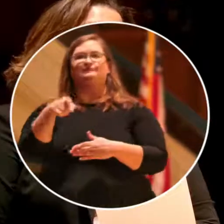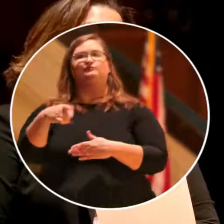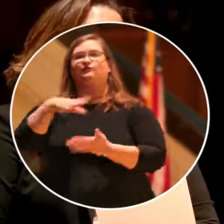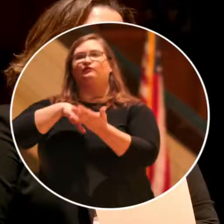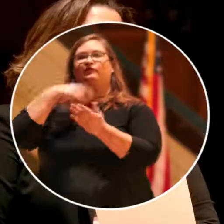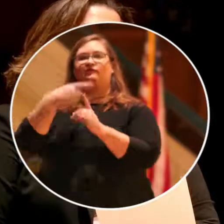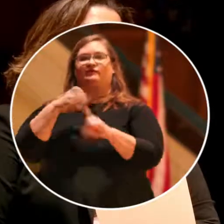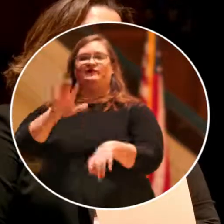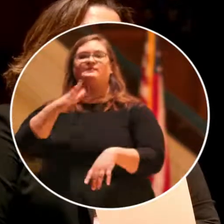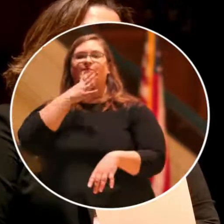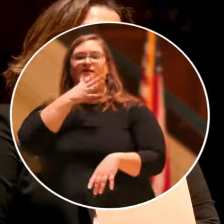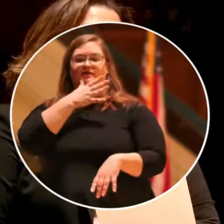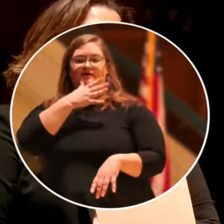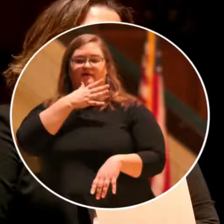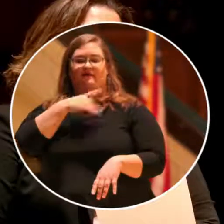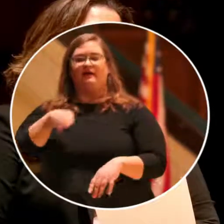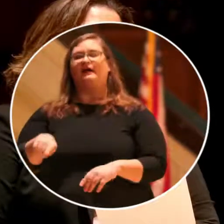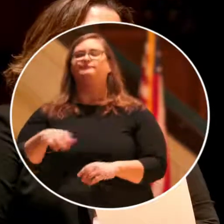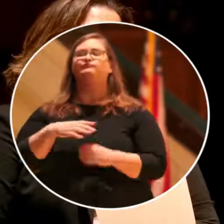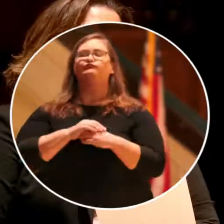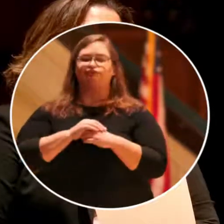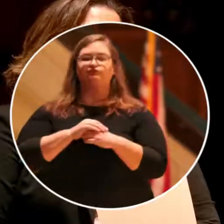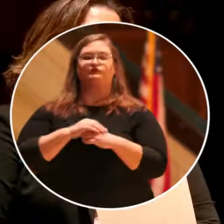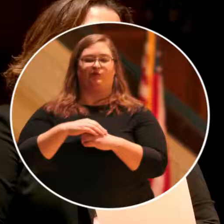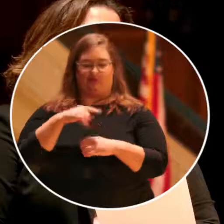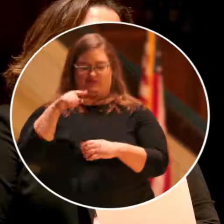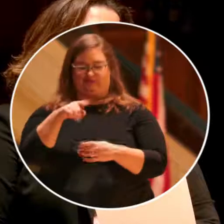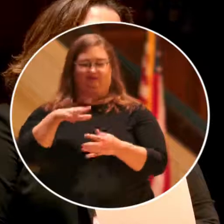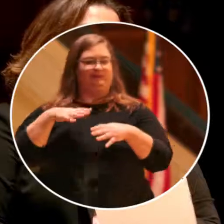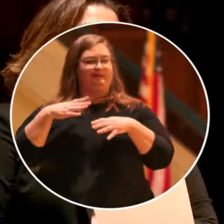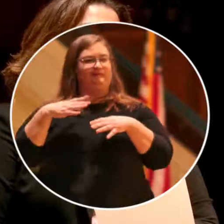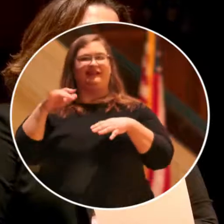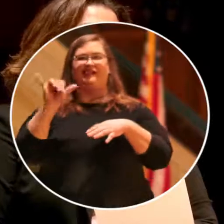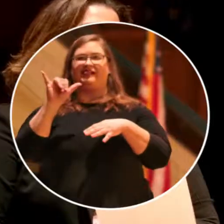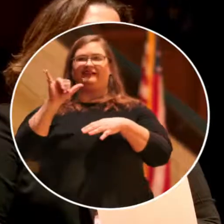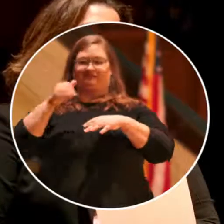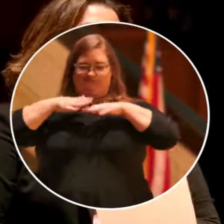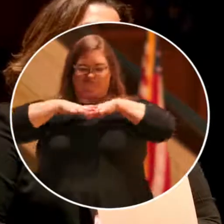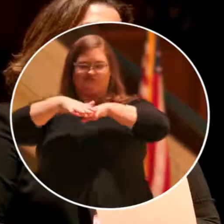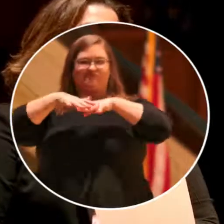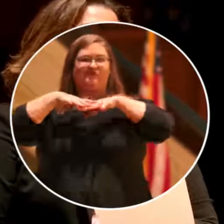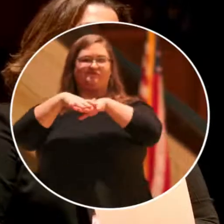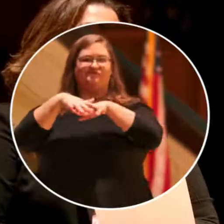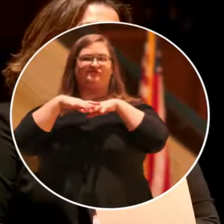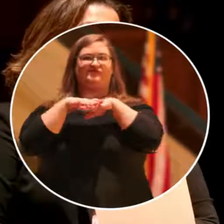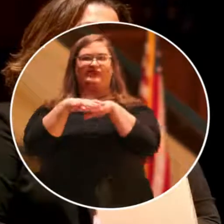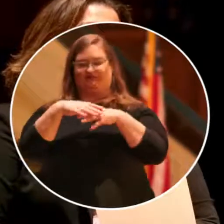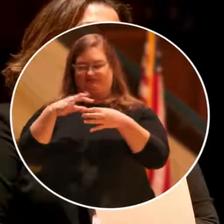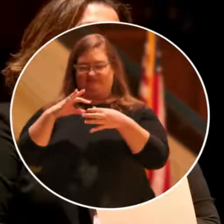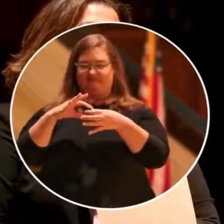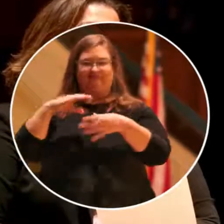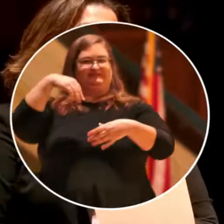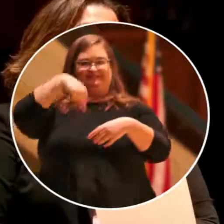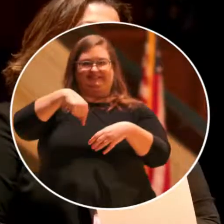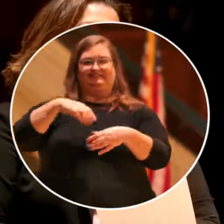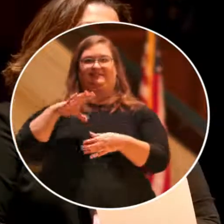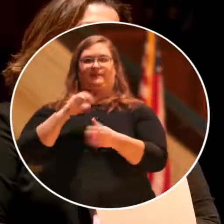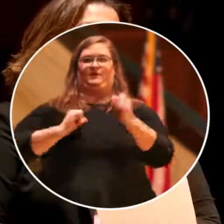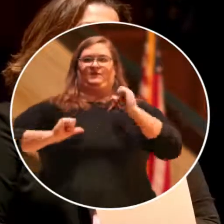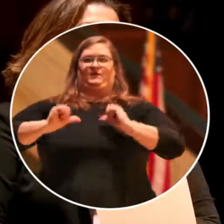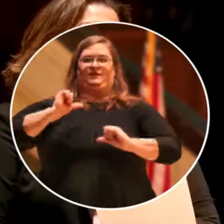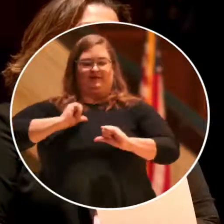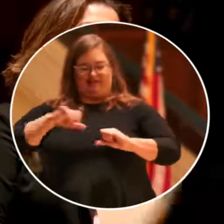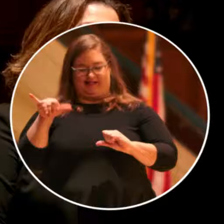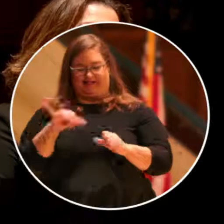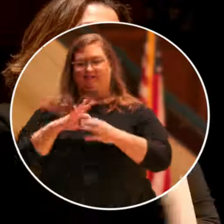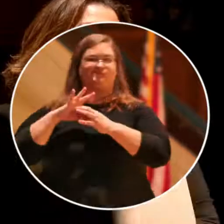These and all Listen to Your Mother stories are woven into the fabric of SPCC. You have offered us light, community, and